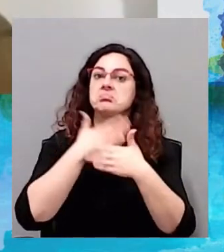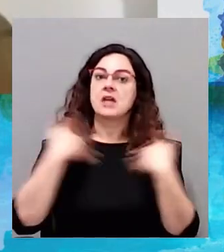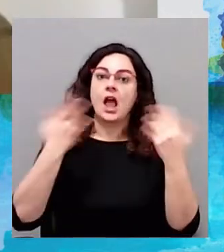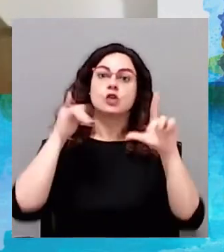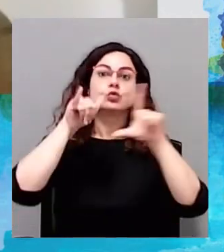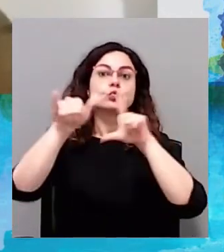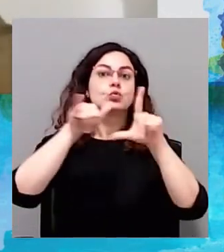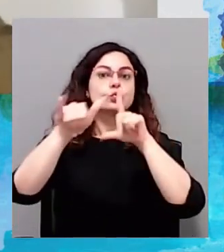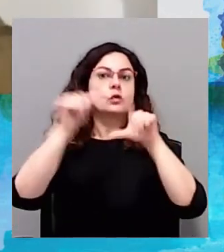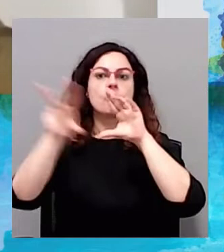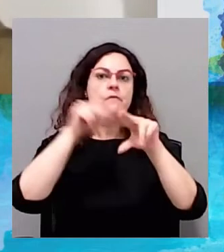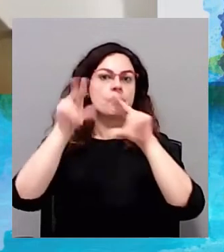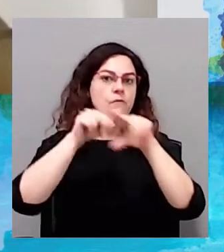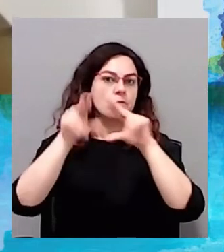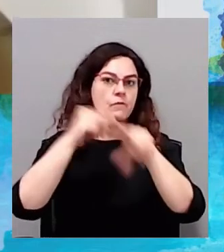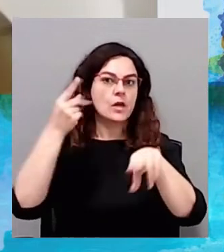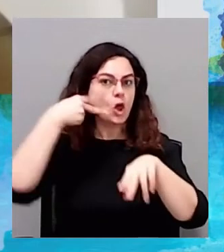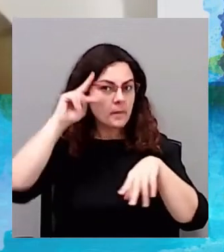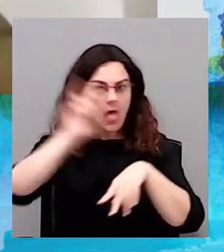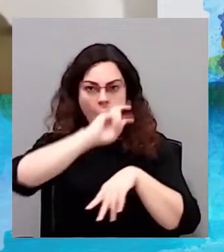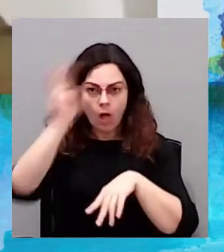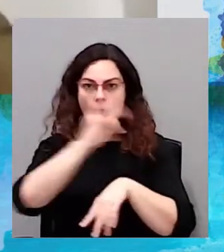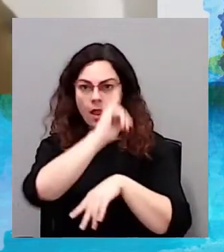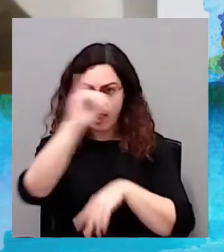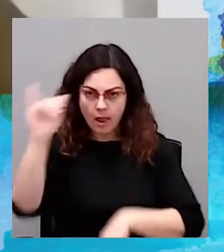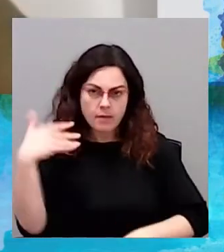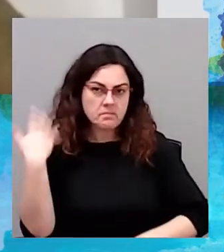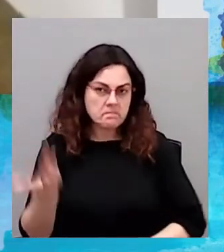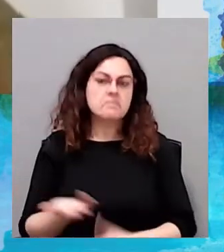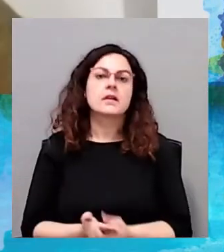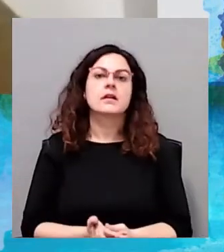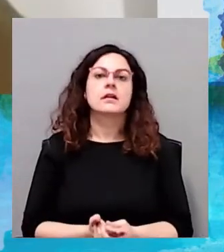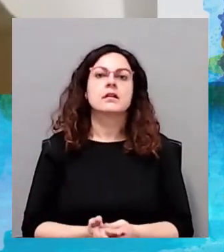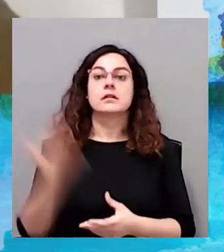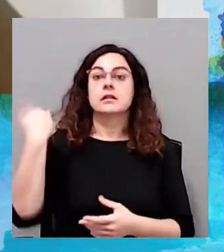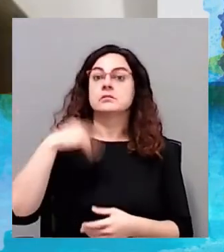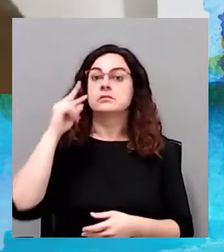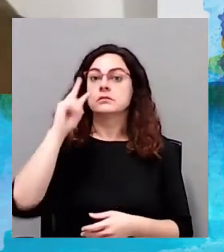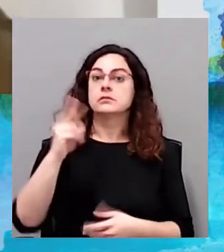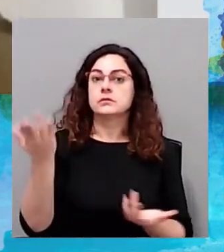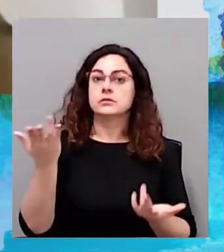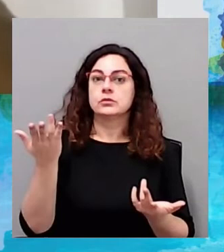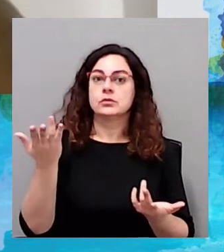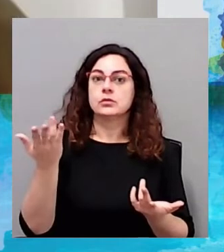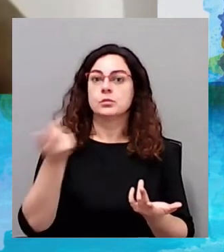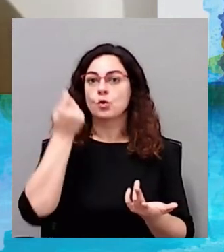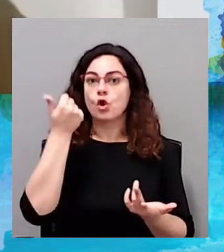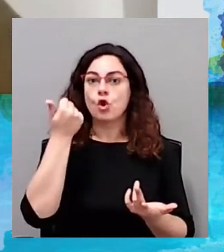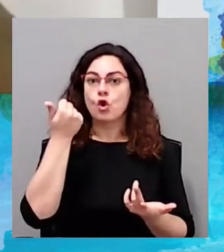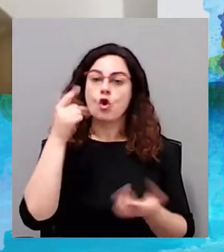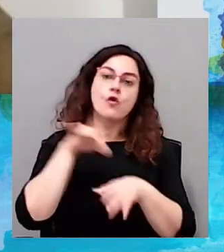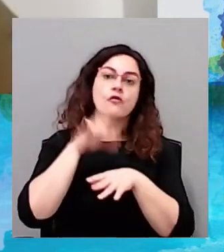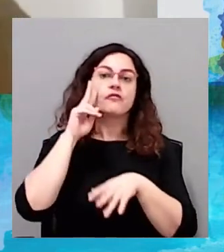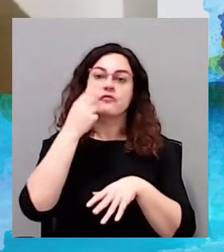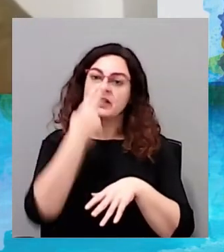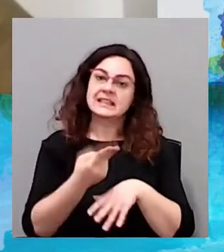In our YouTube channel, you can see videos of the other different experiences as well. But having seen this